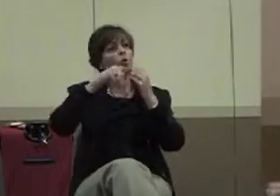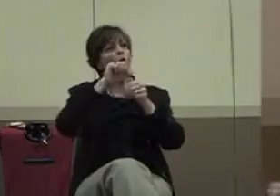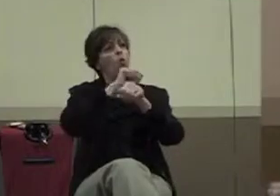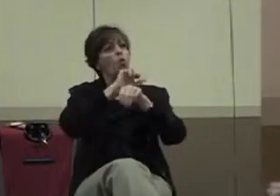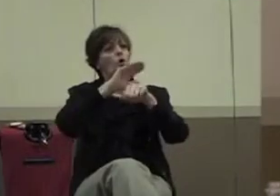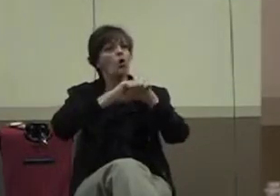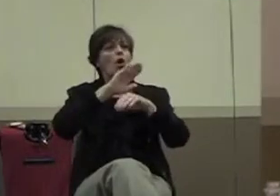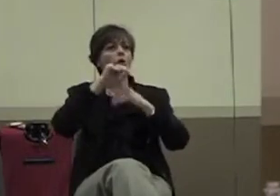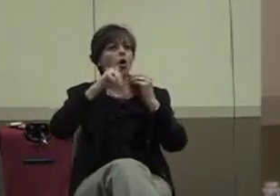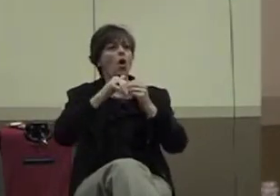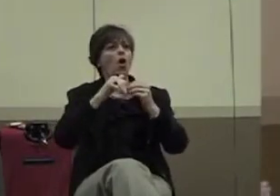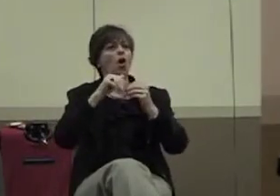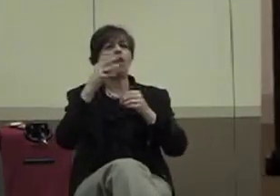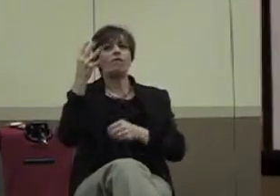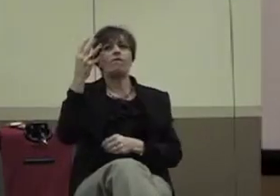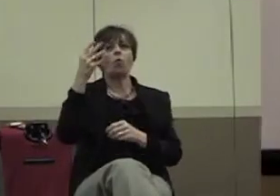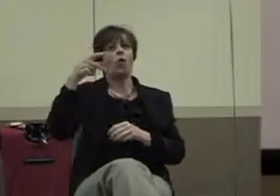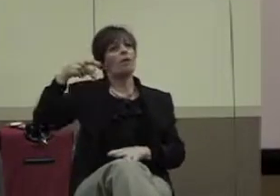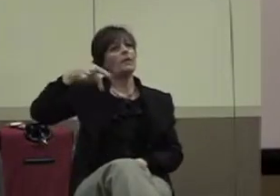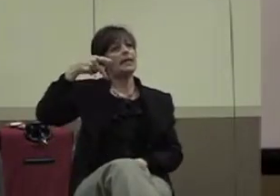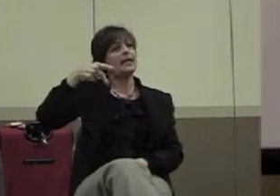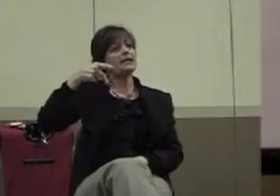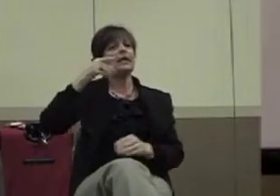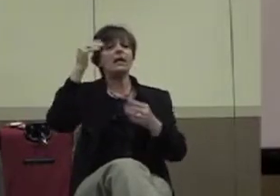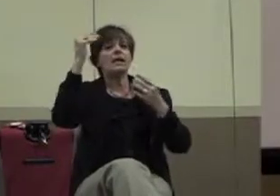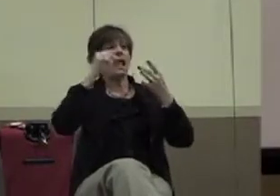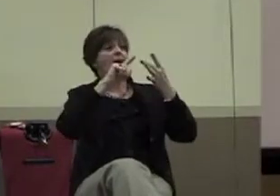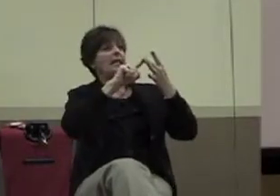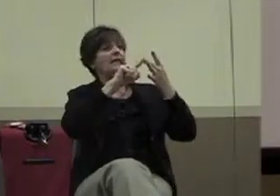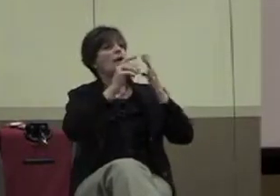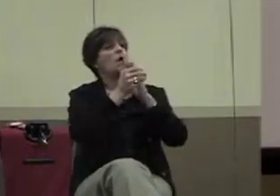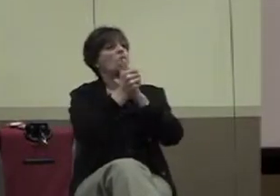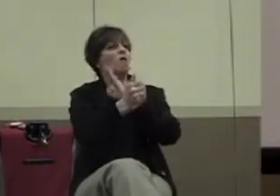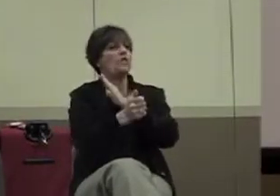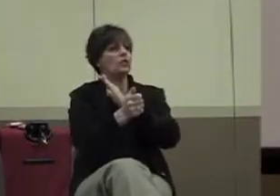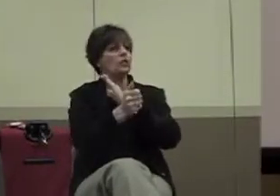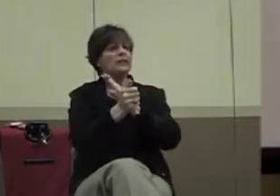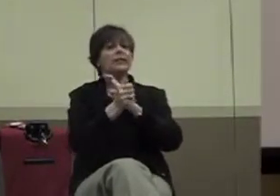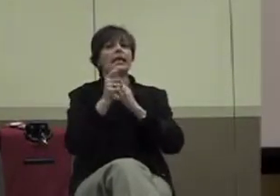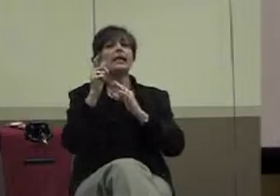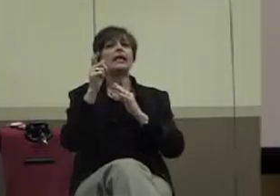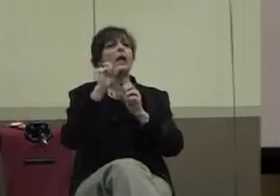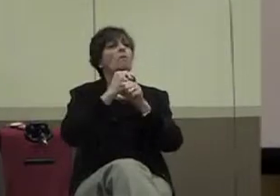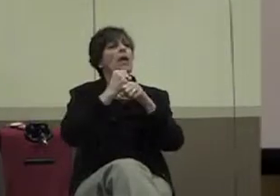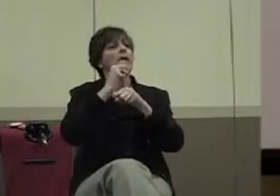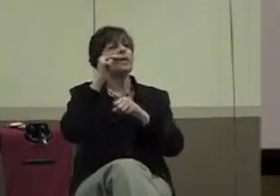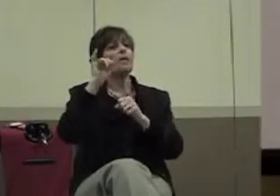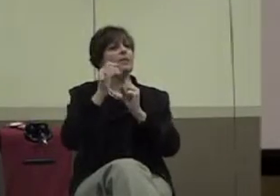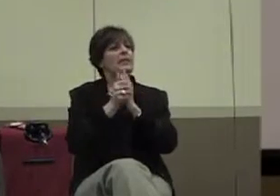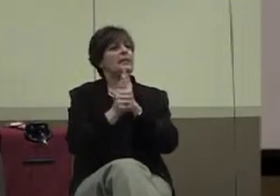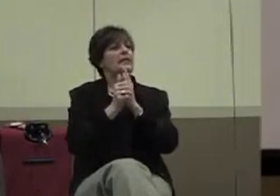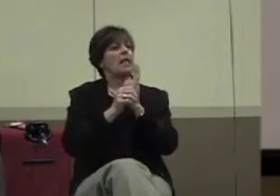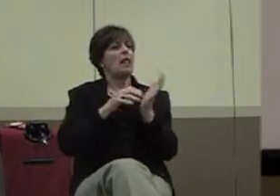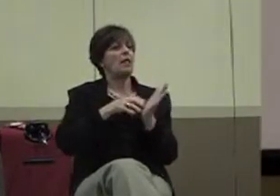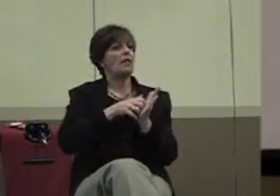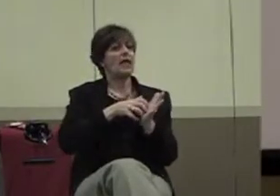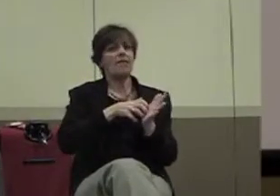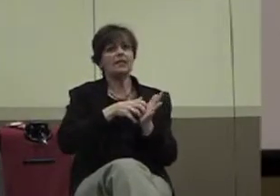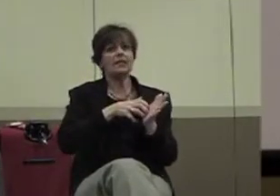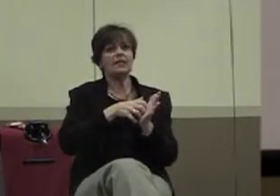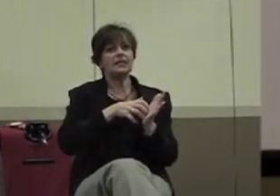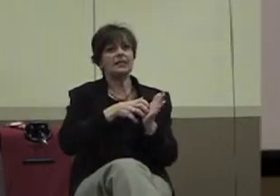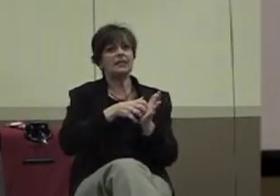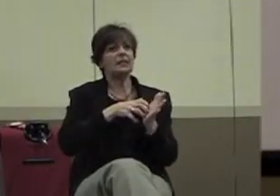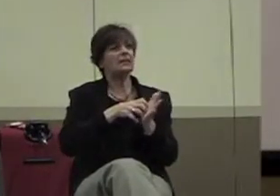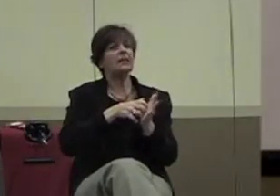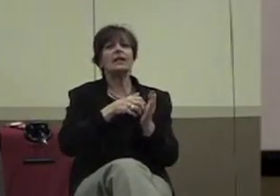next P is proficiency, making up those skill deficits. And when I say skill deficits, it's not just